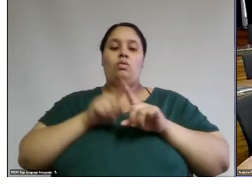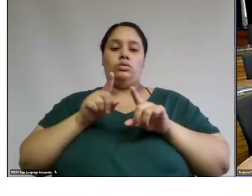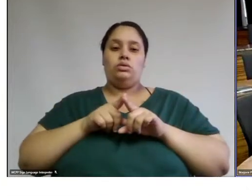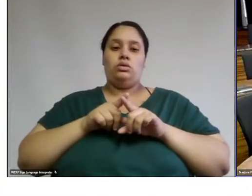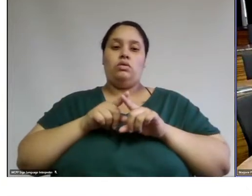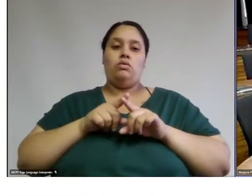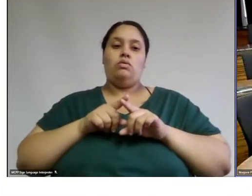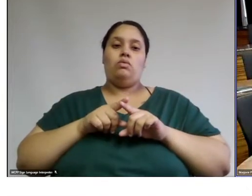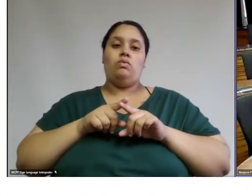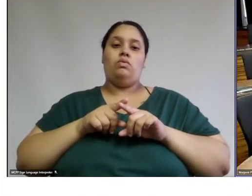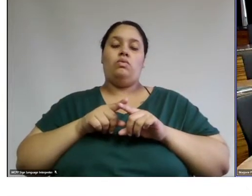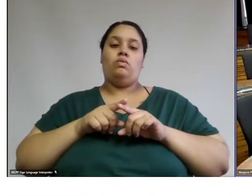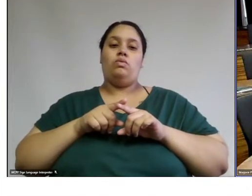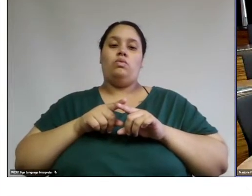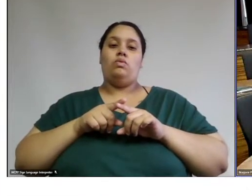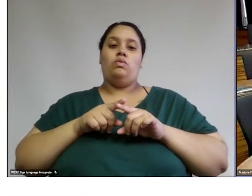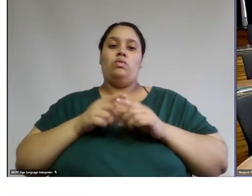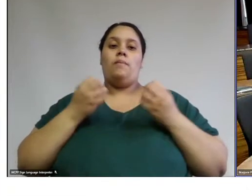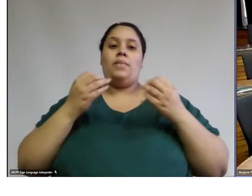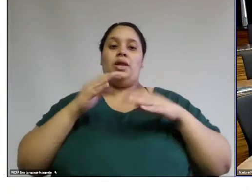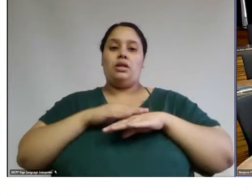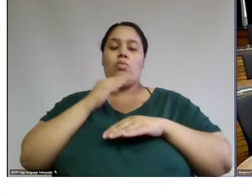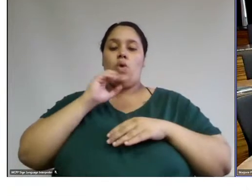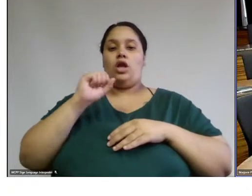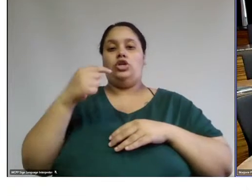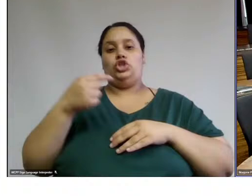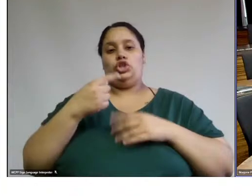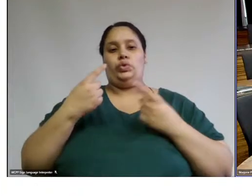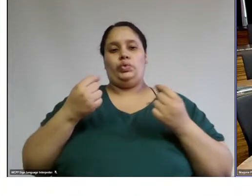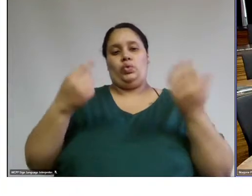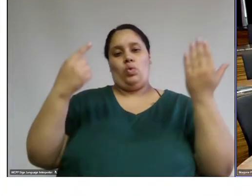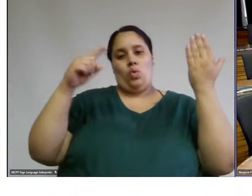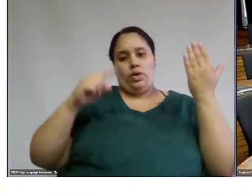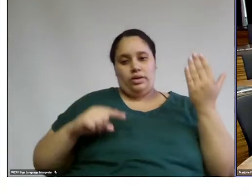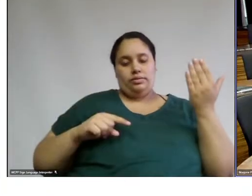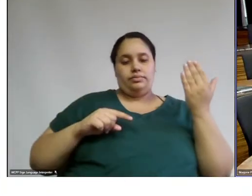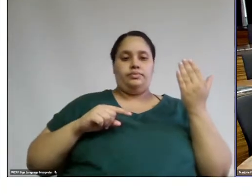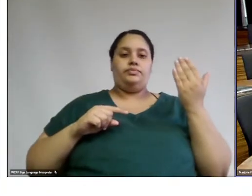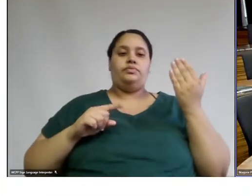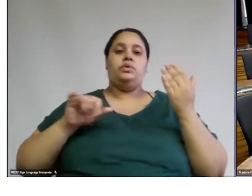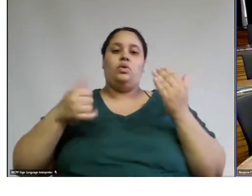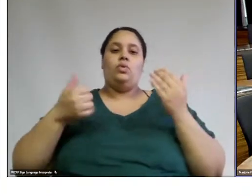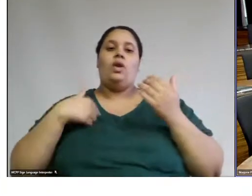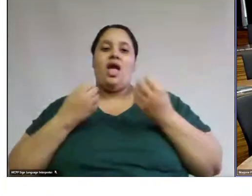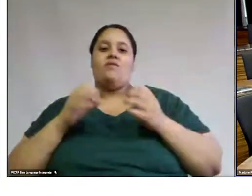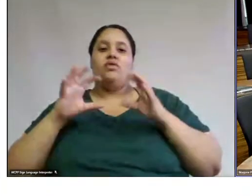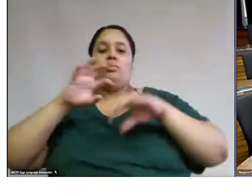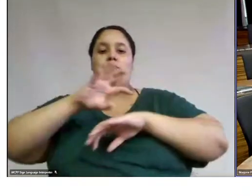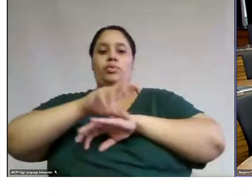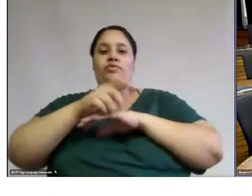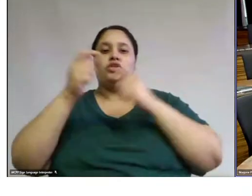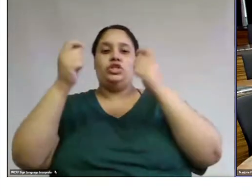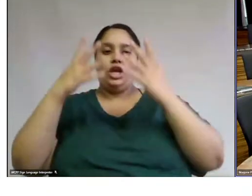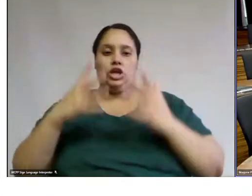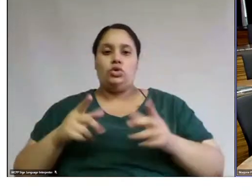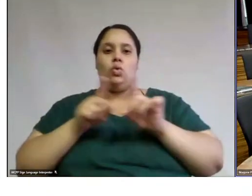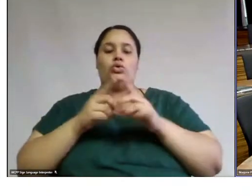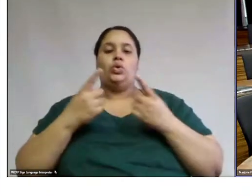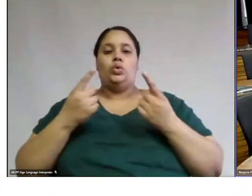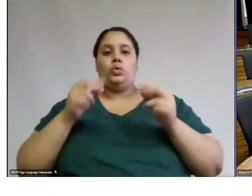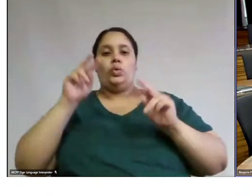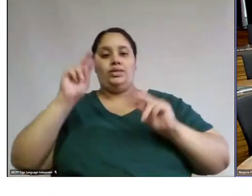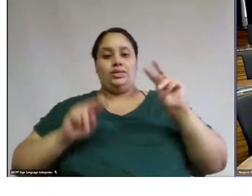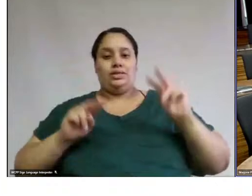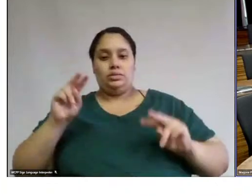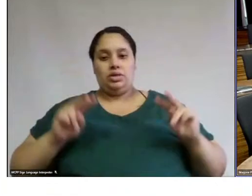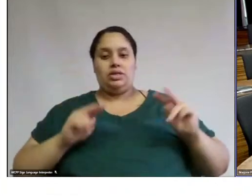most cases by the AG, and then we also have Provincial Treasury doing their virtual assessment annually